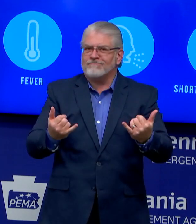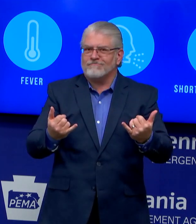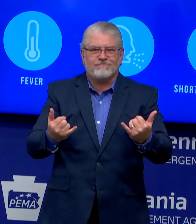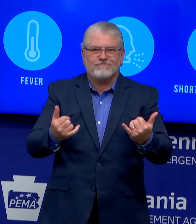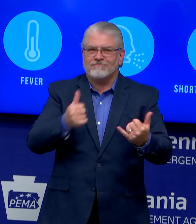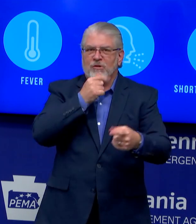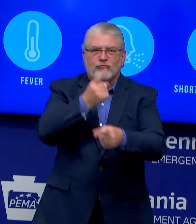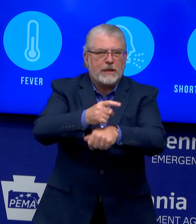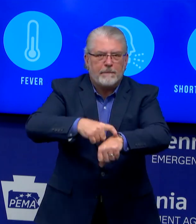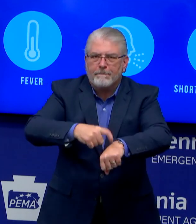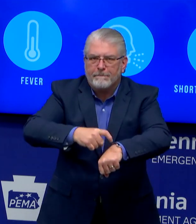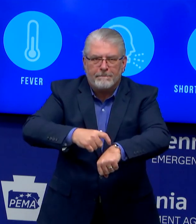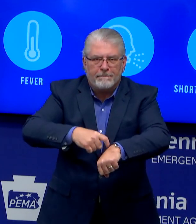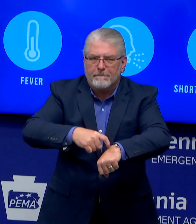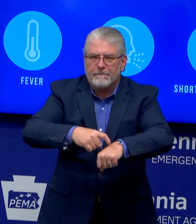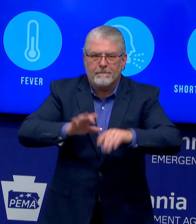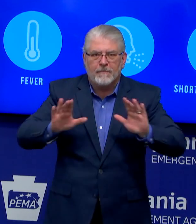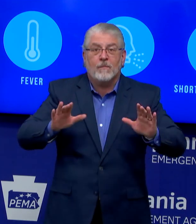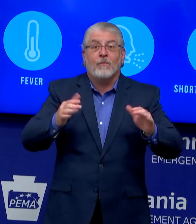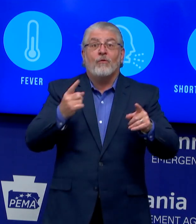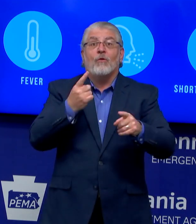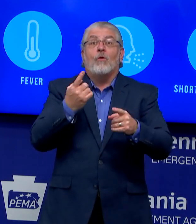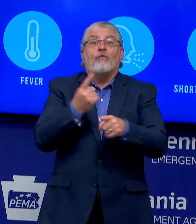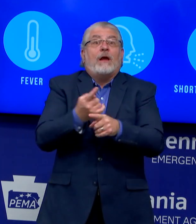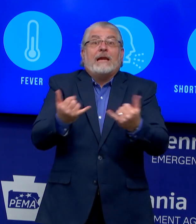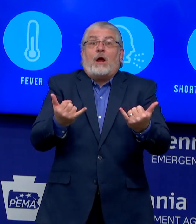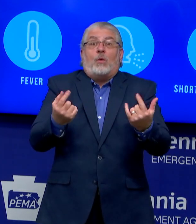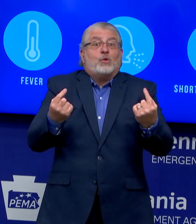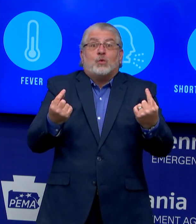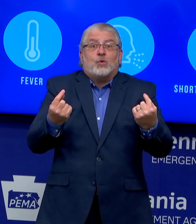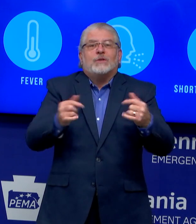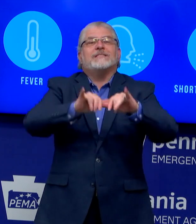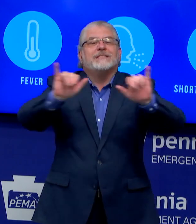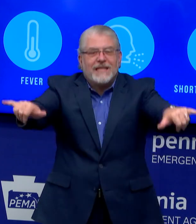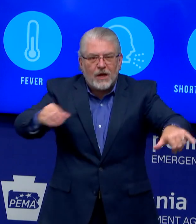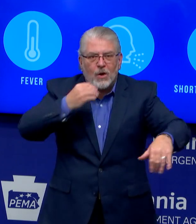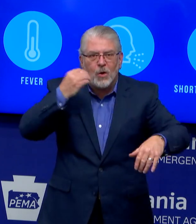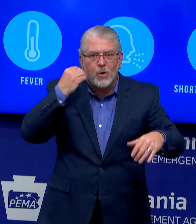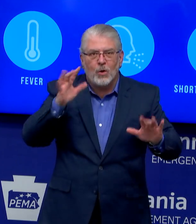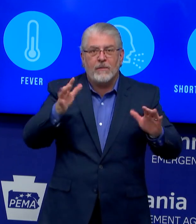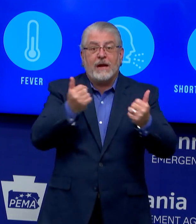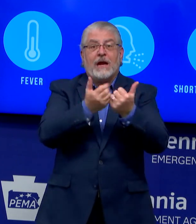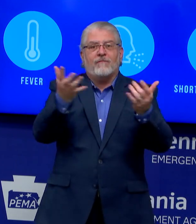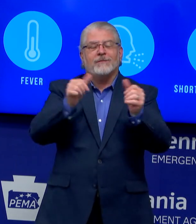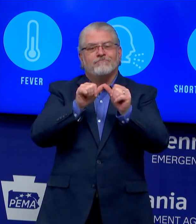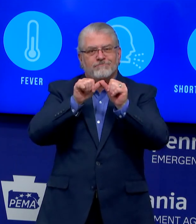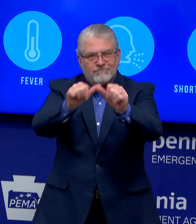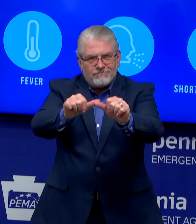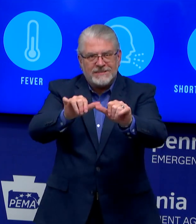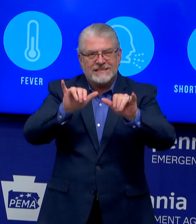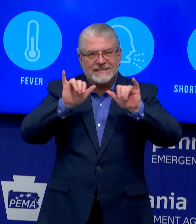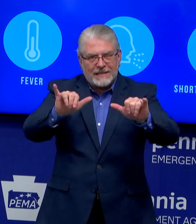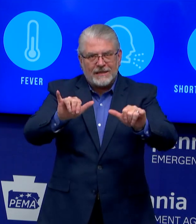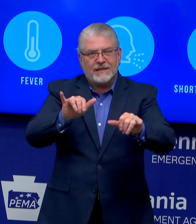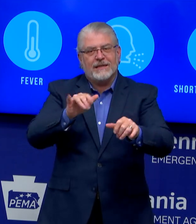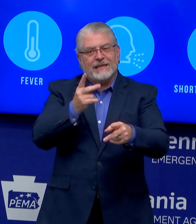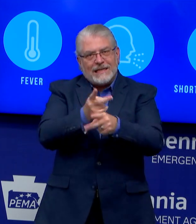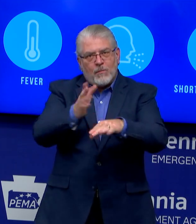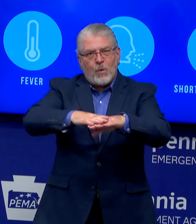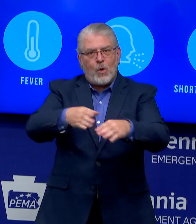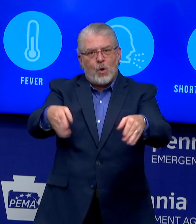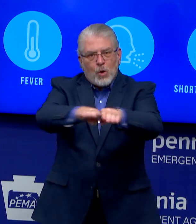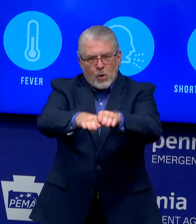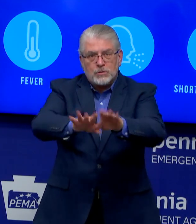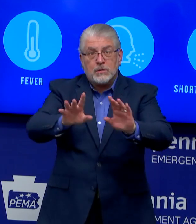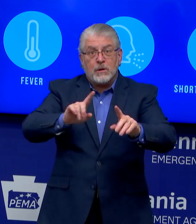to stay home and for those non-life-sustaining businesses to be closed. But that will not be forever. And